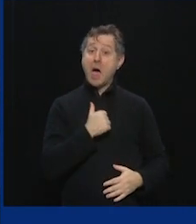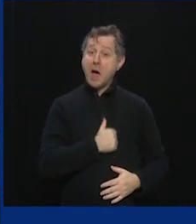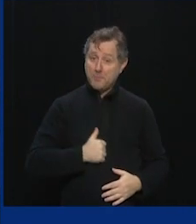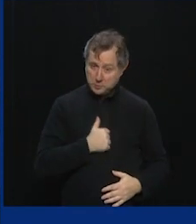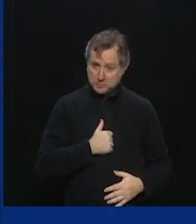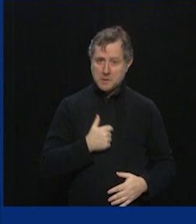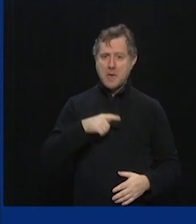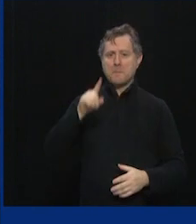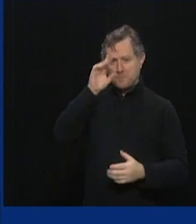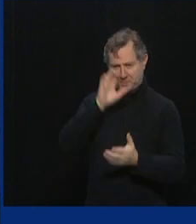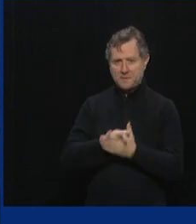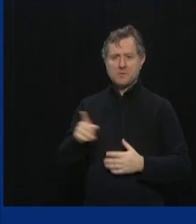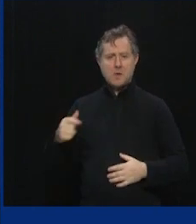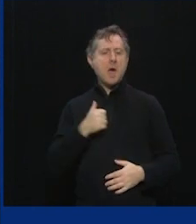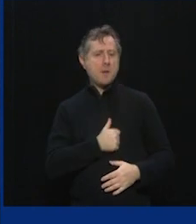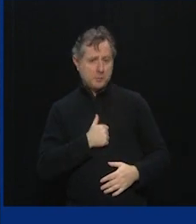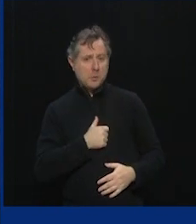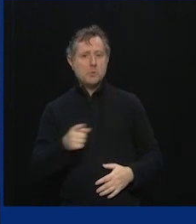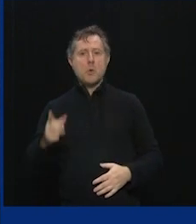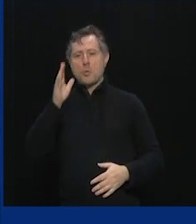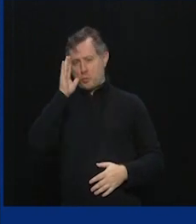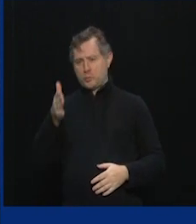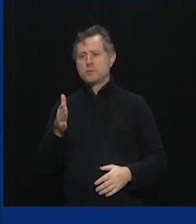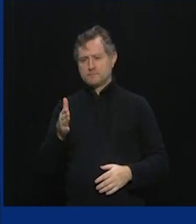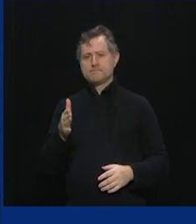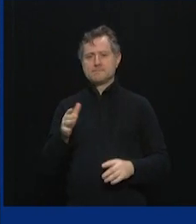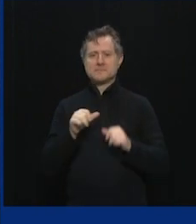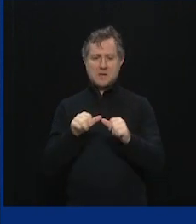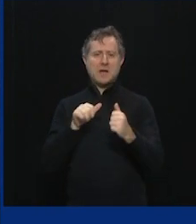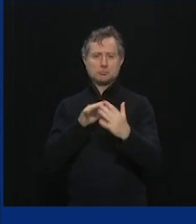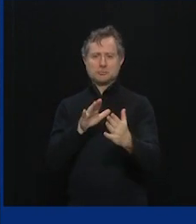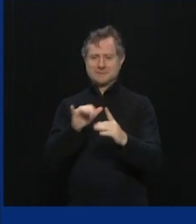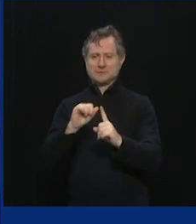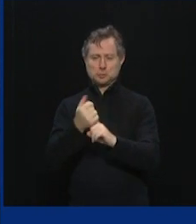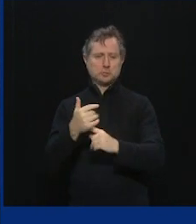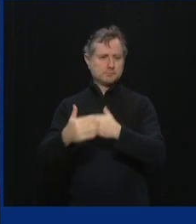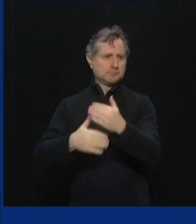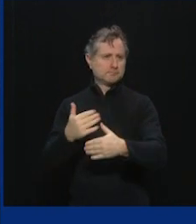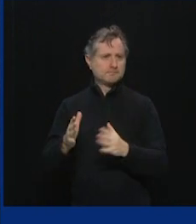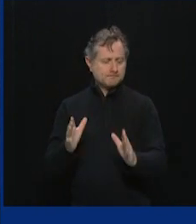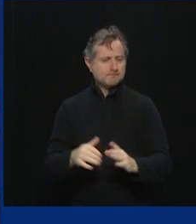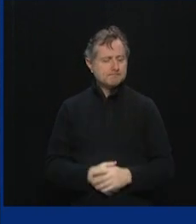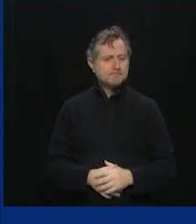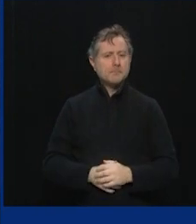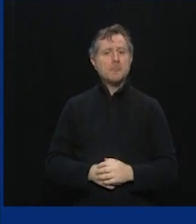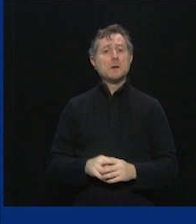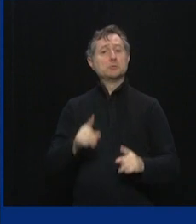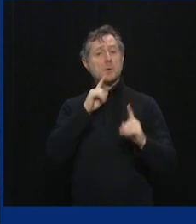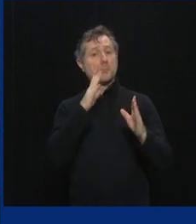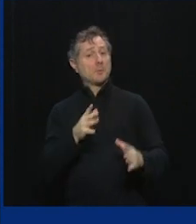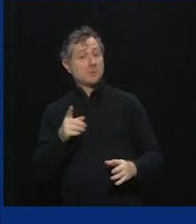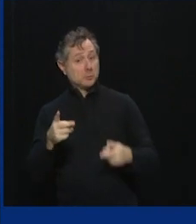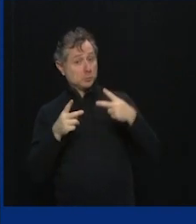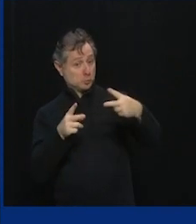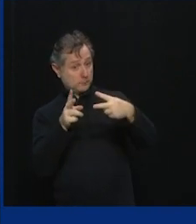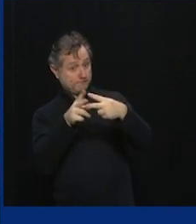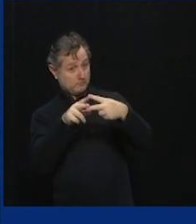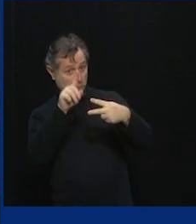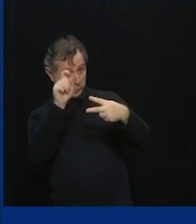assess the situation going forward. Last question. Governor Hochul, I did two-part question.